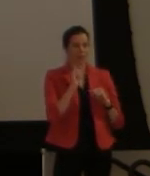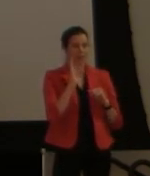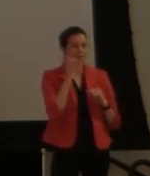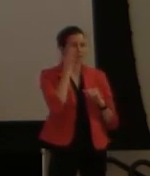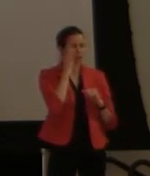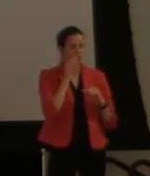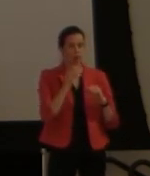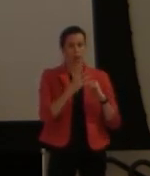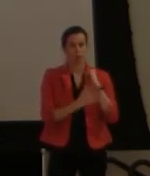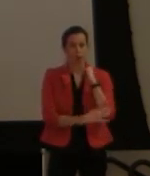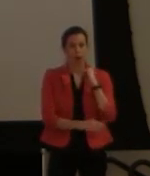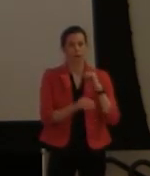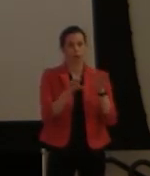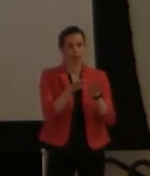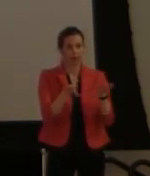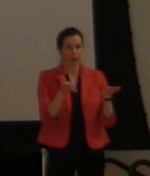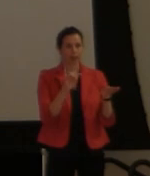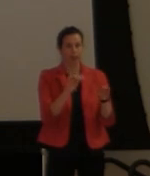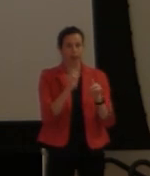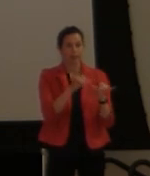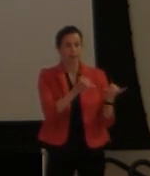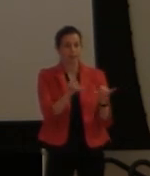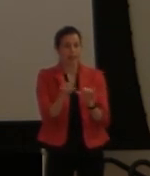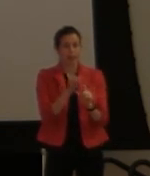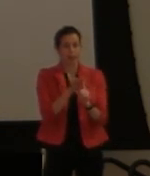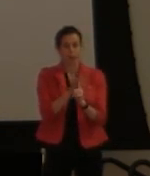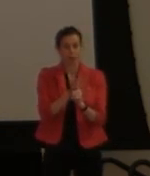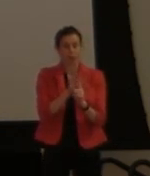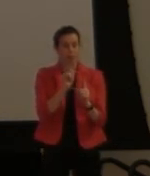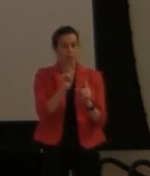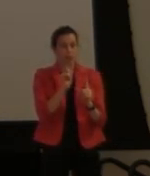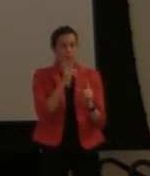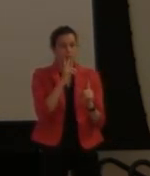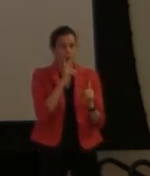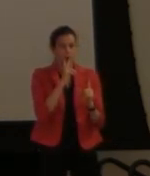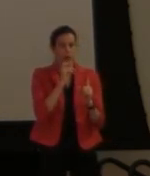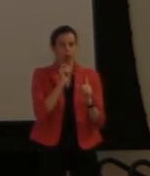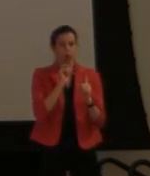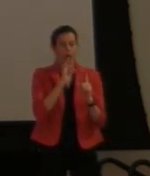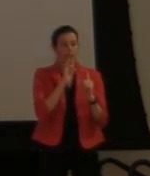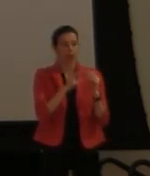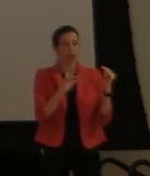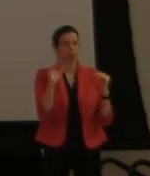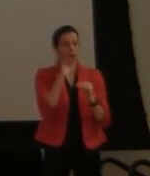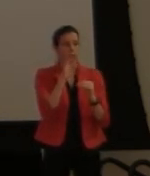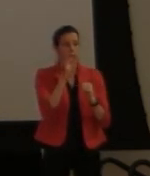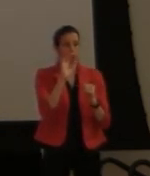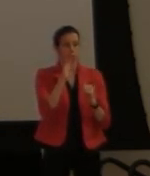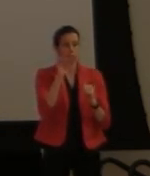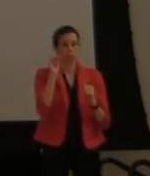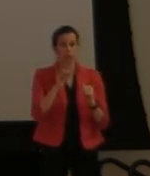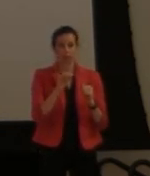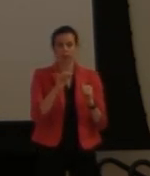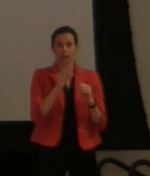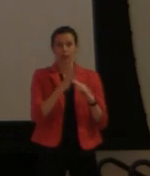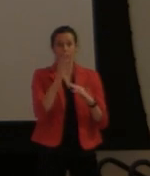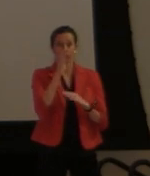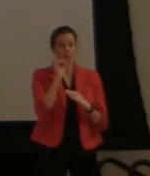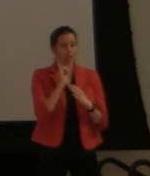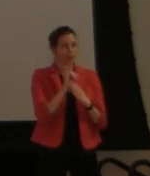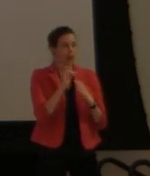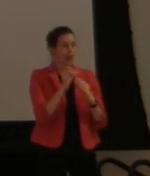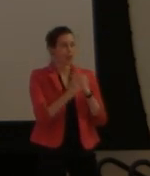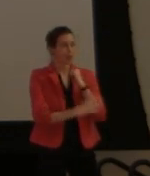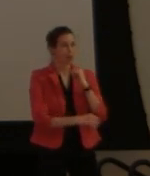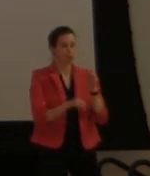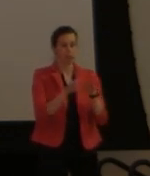level at the same exposure to secondhand smoke as those that were above 400% of the federal poverty level, that